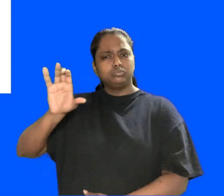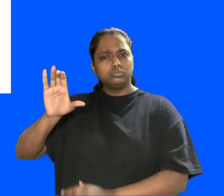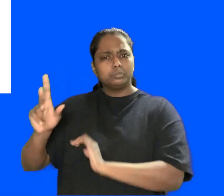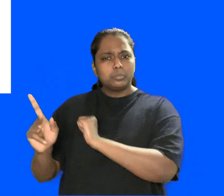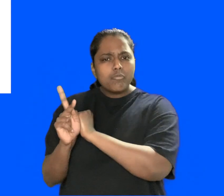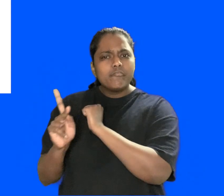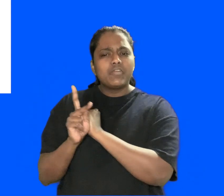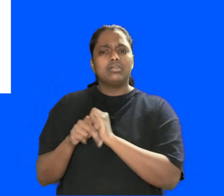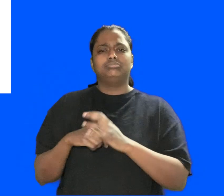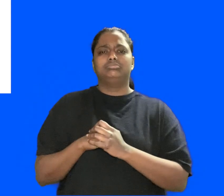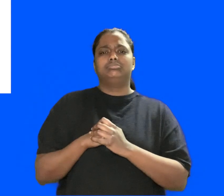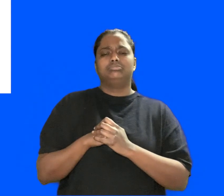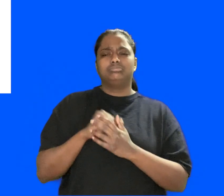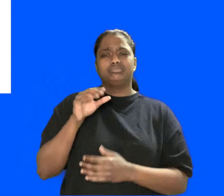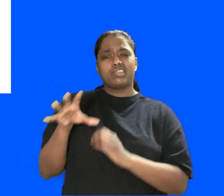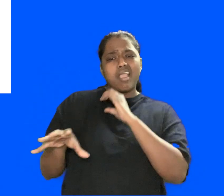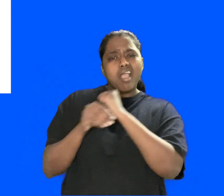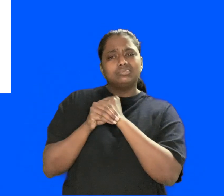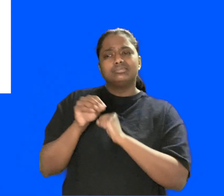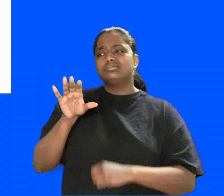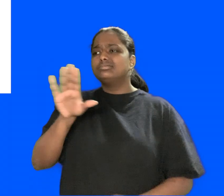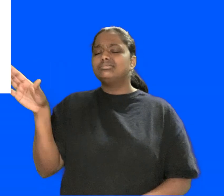begin conversation.